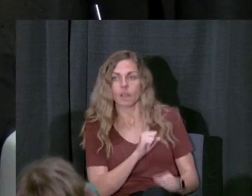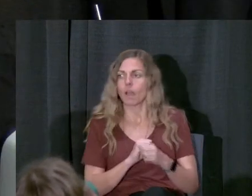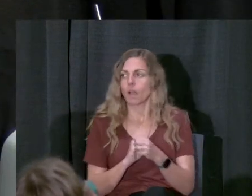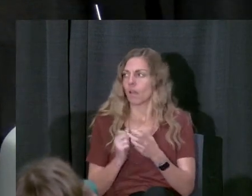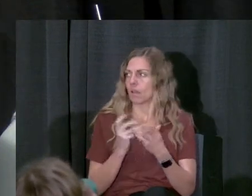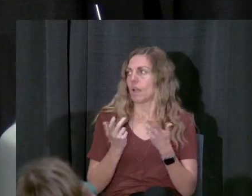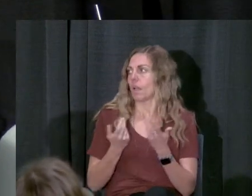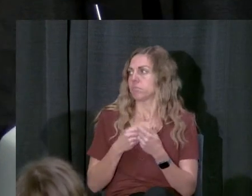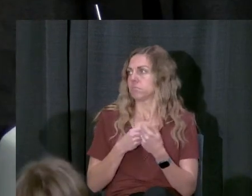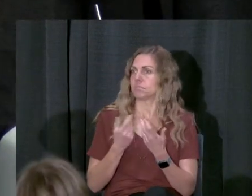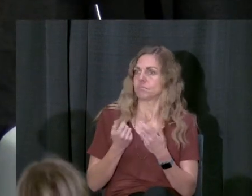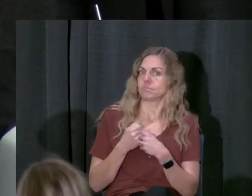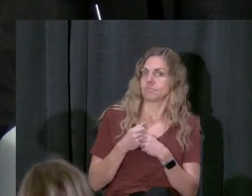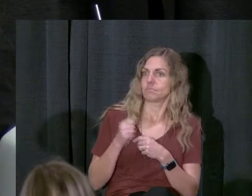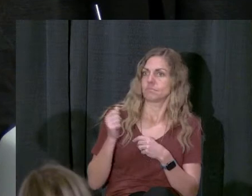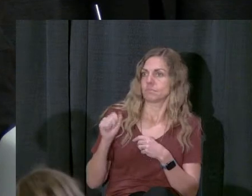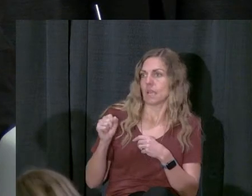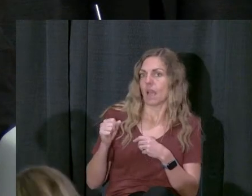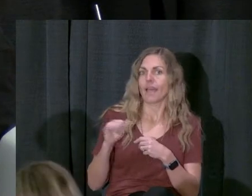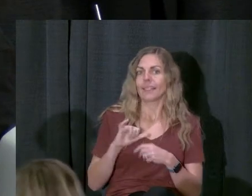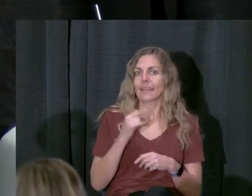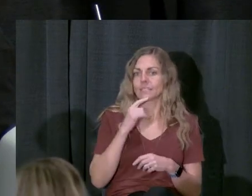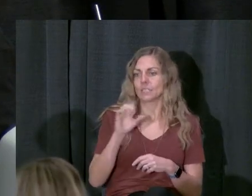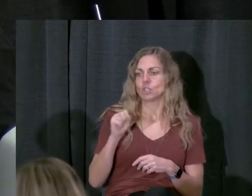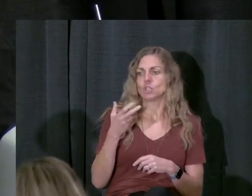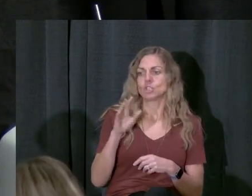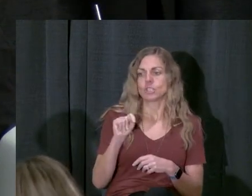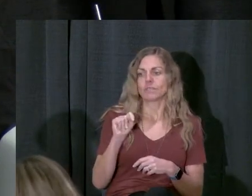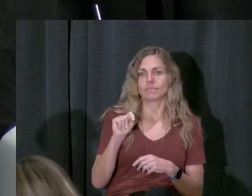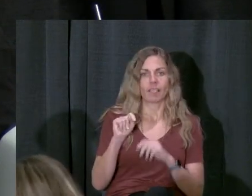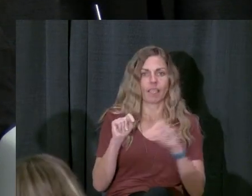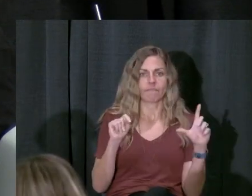Yeah, I mean, like I said, shift left definitely